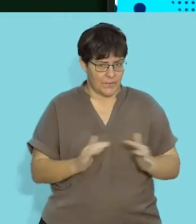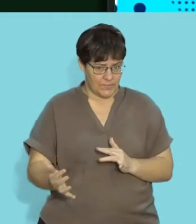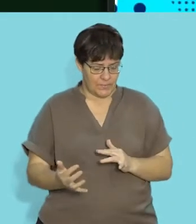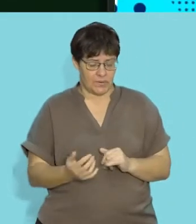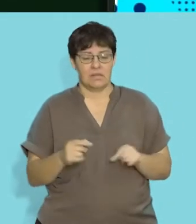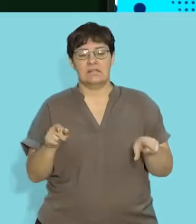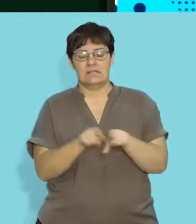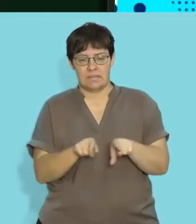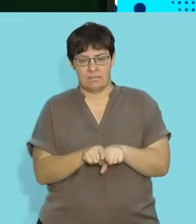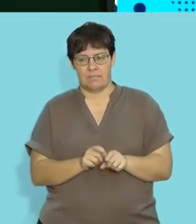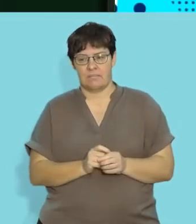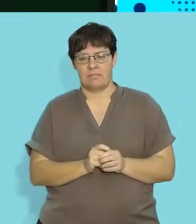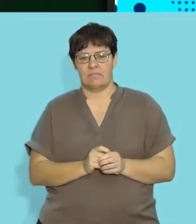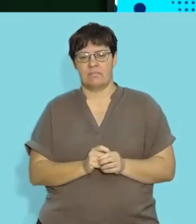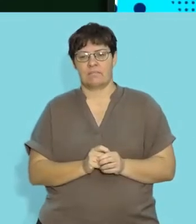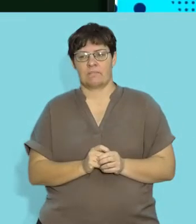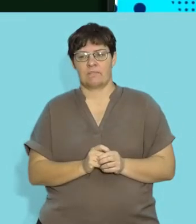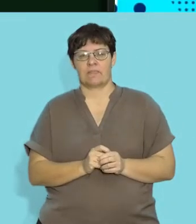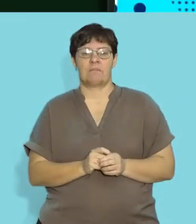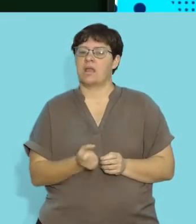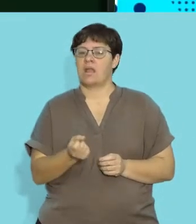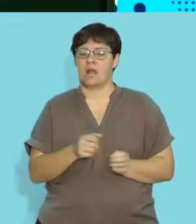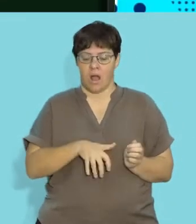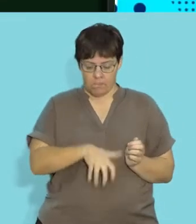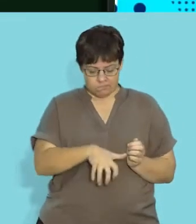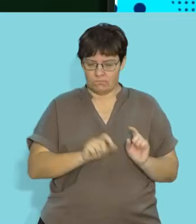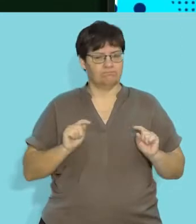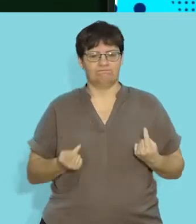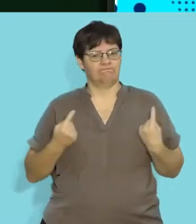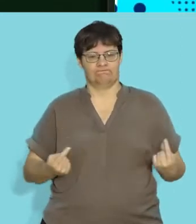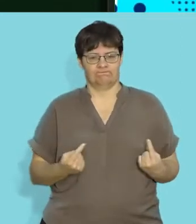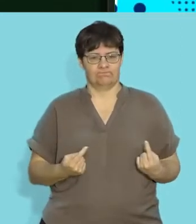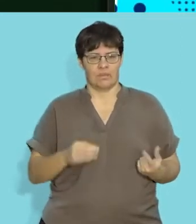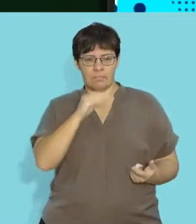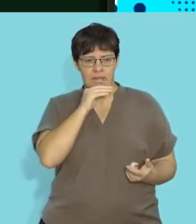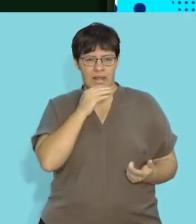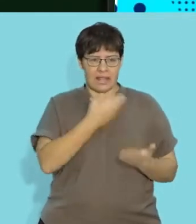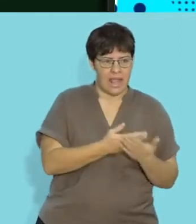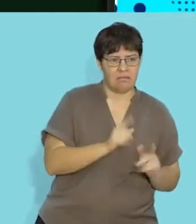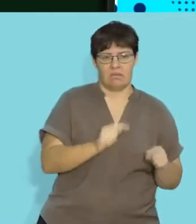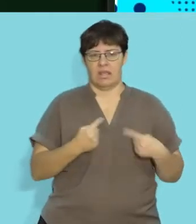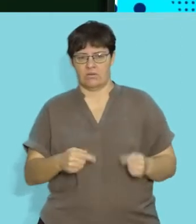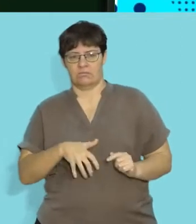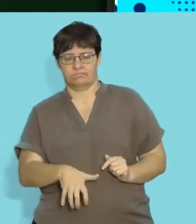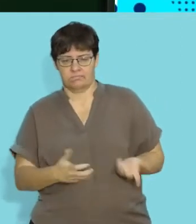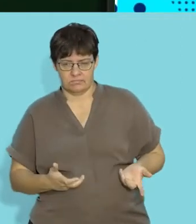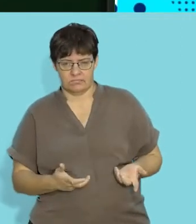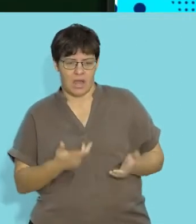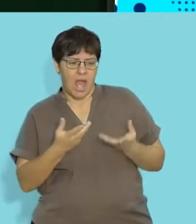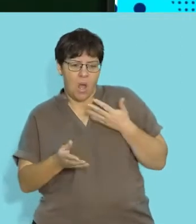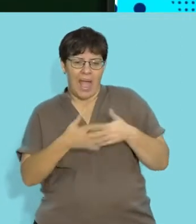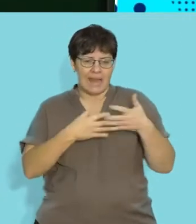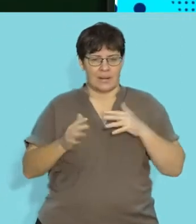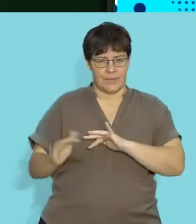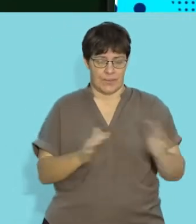as probably the treatment of infertility, or what does fertility mean. So that's an overview of the key concepts that you